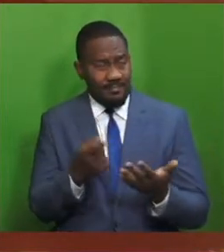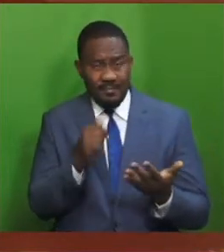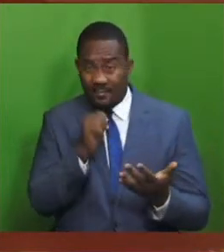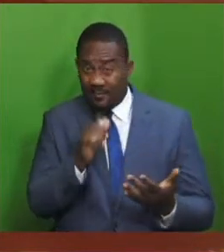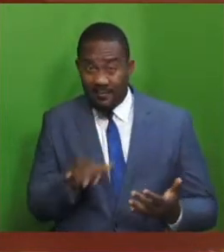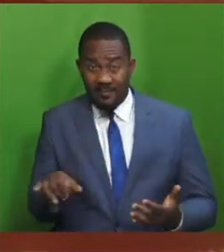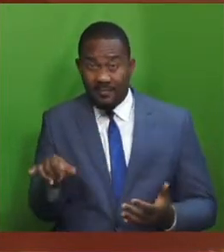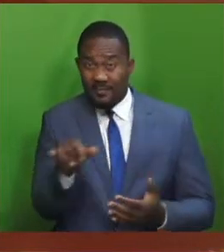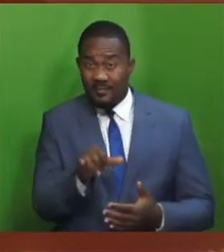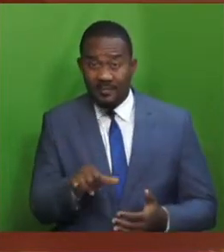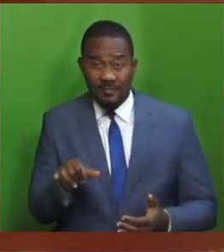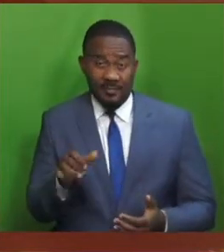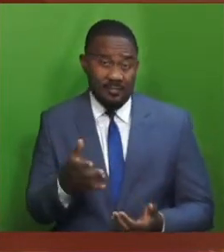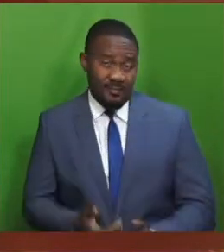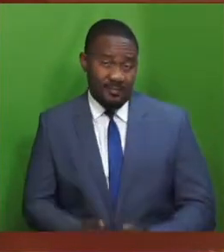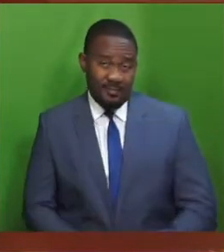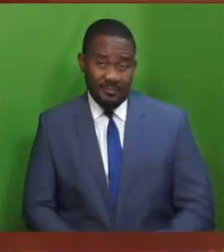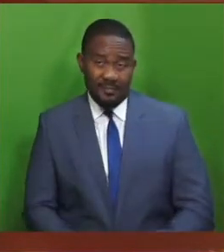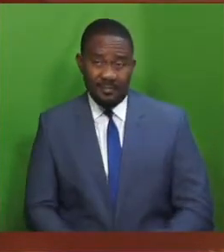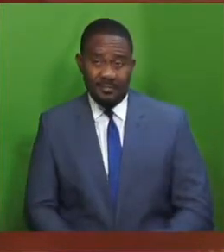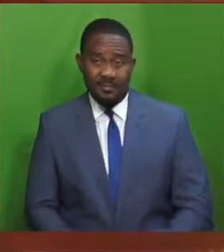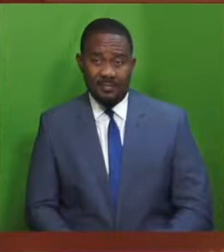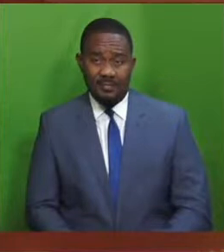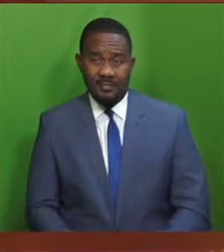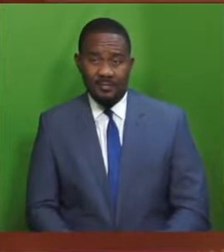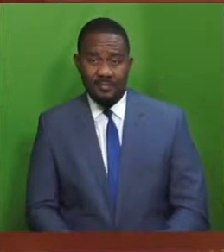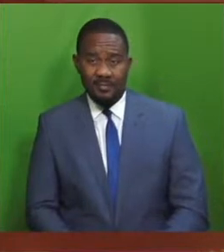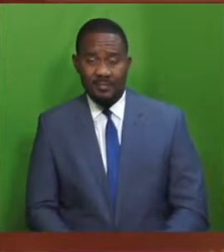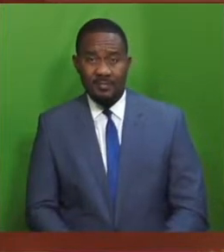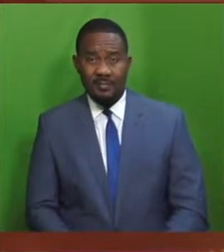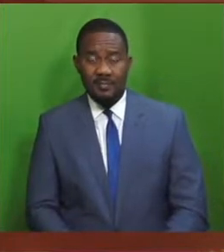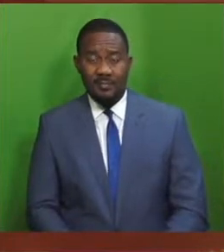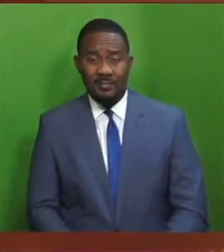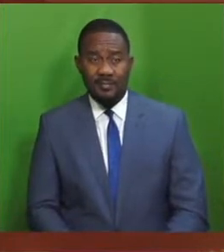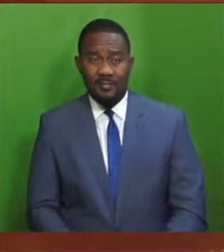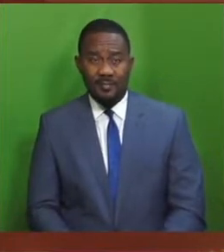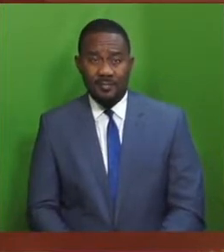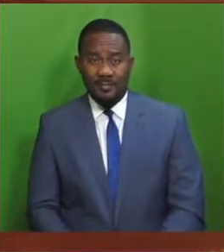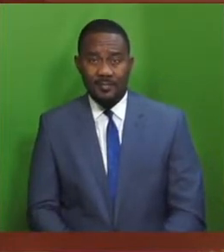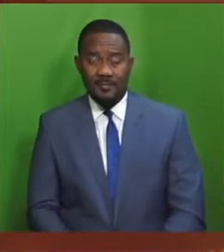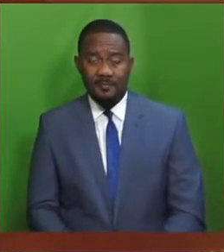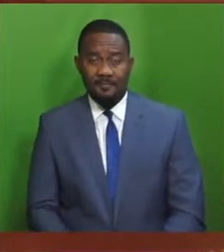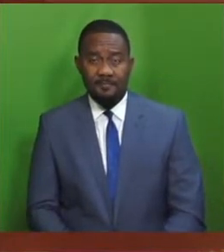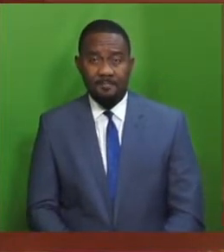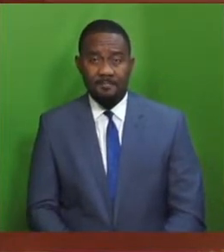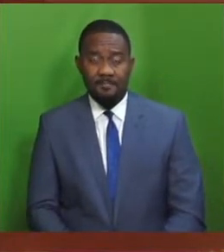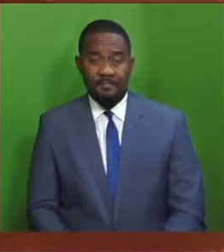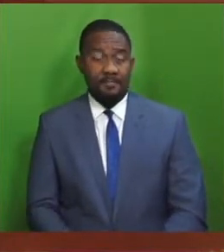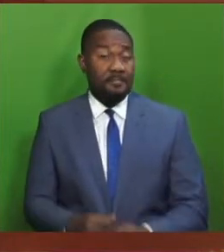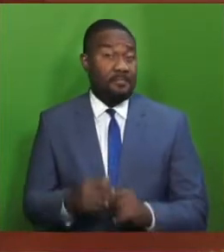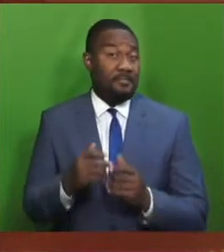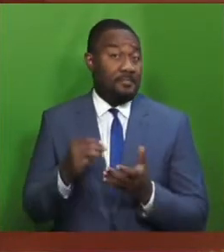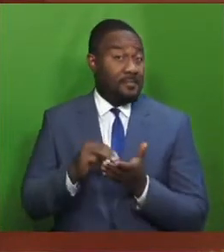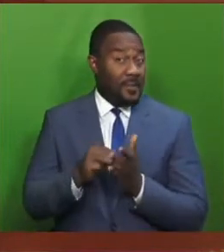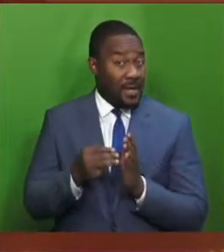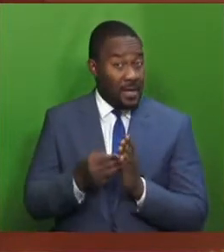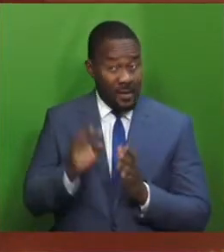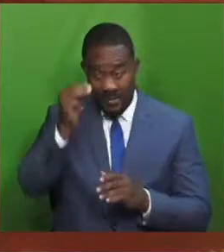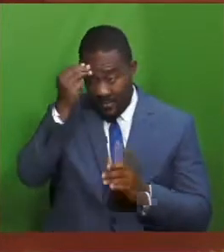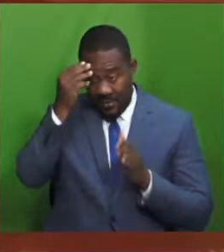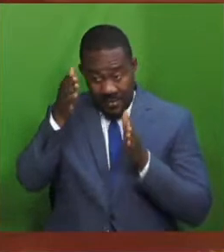thing as he has reported. So, Mr. Speaker, it means that the Minister for